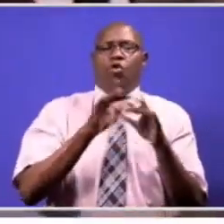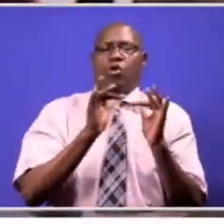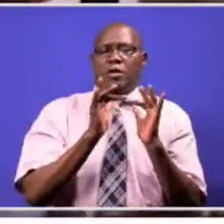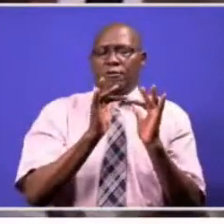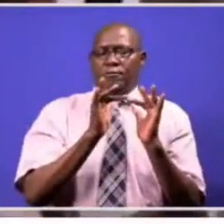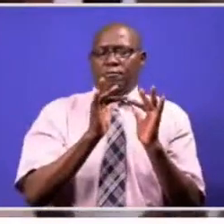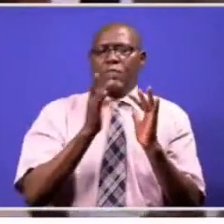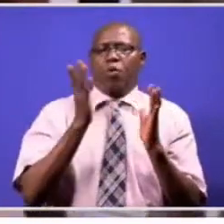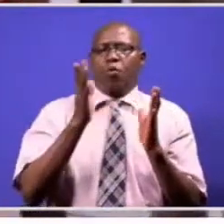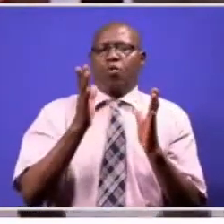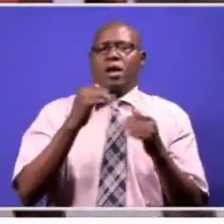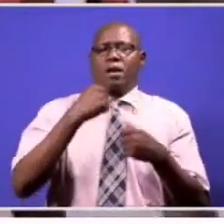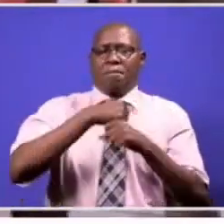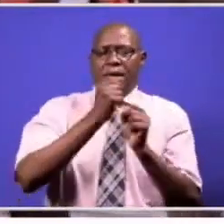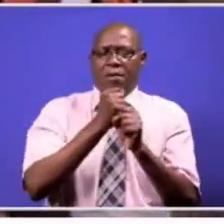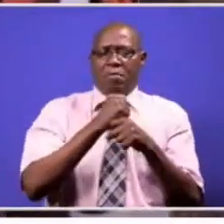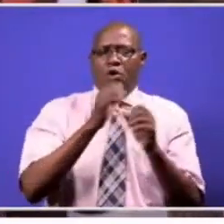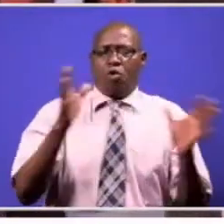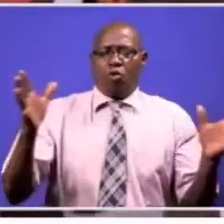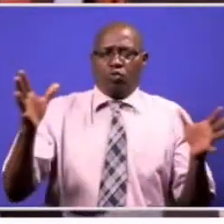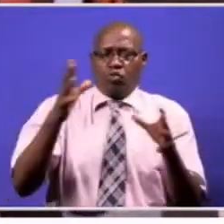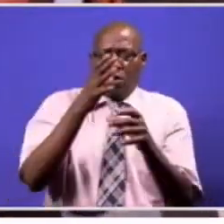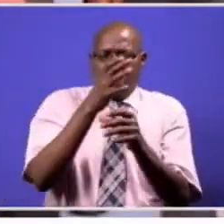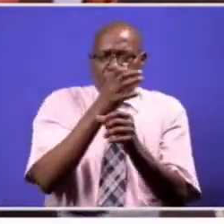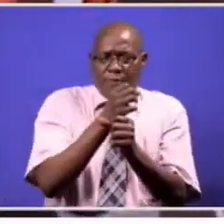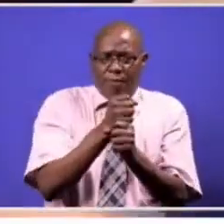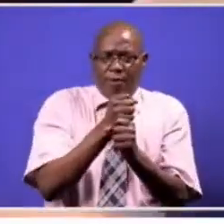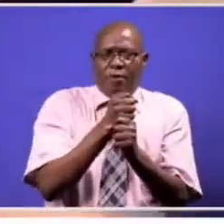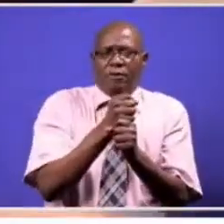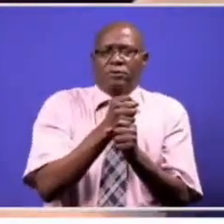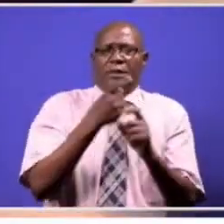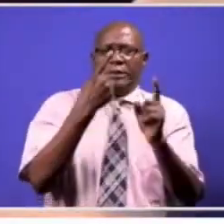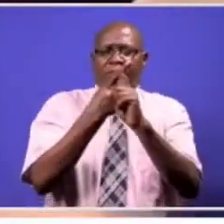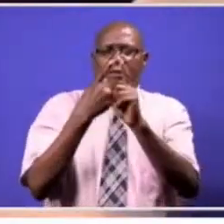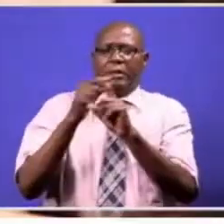be consolidated and the current multiple license done away with.